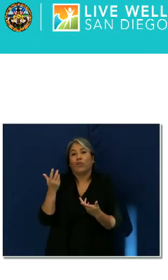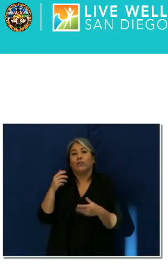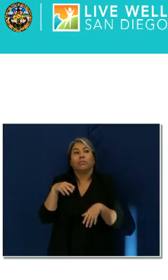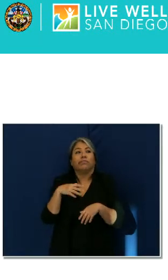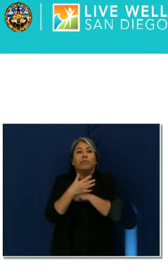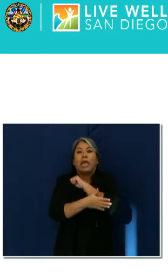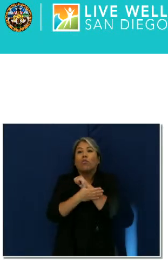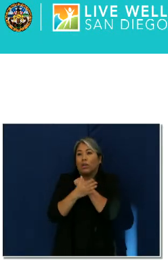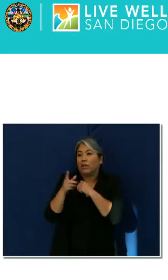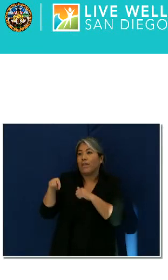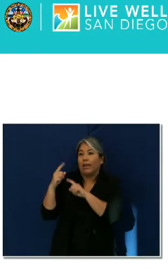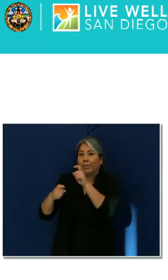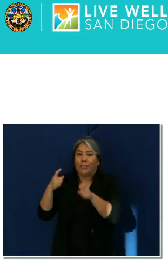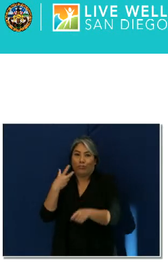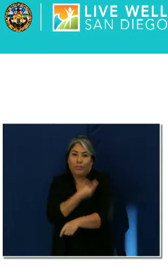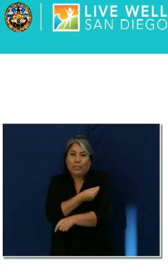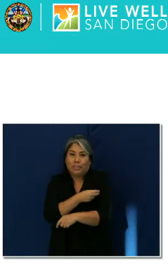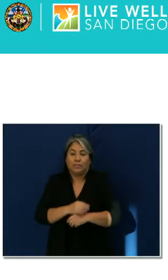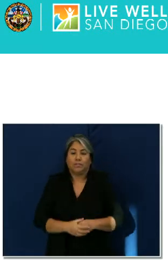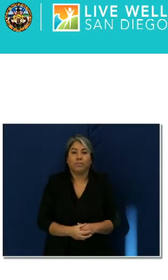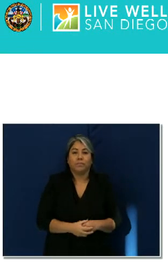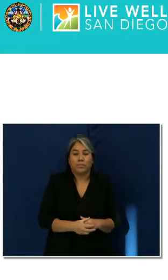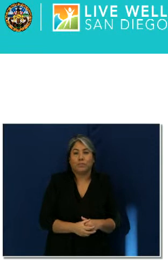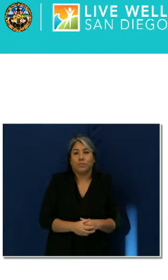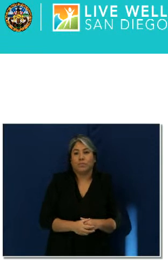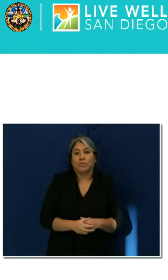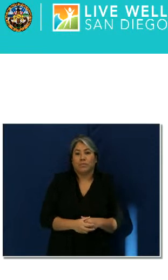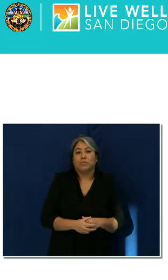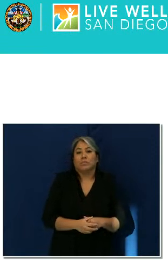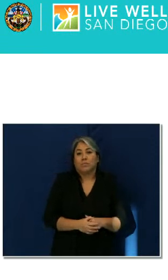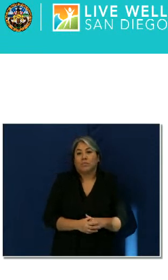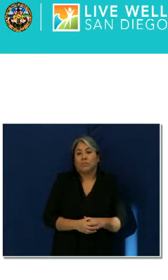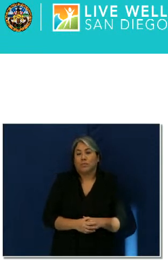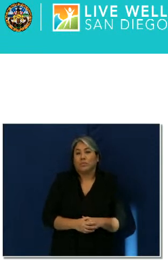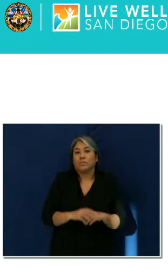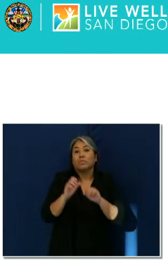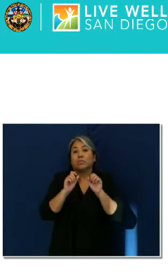vaccines. Next slide, please.